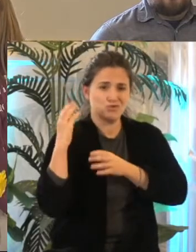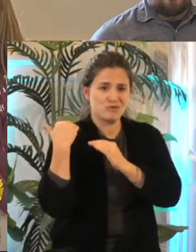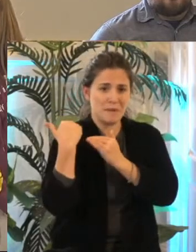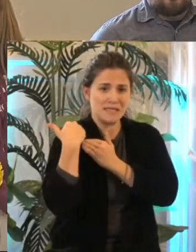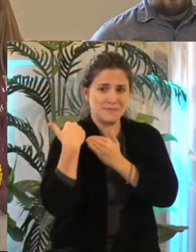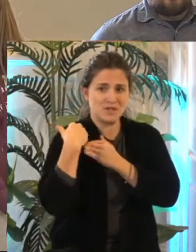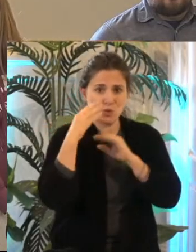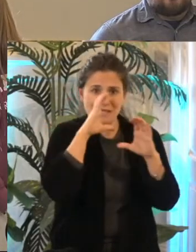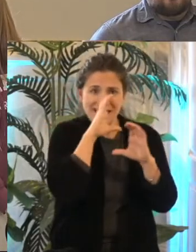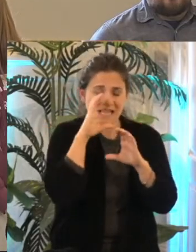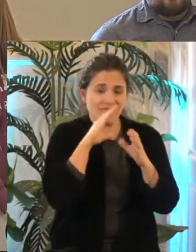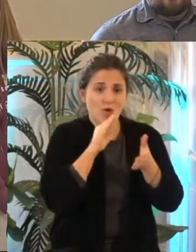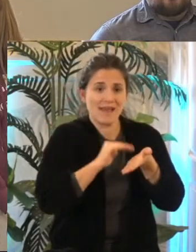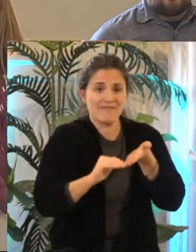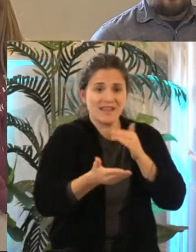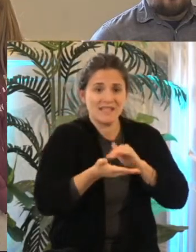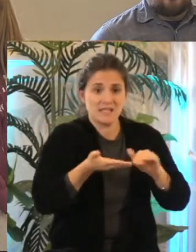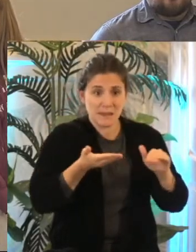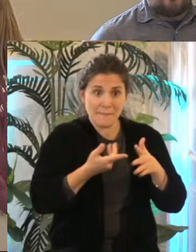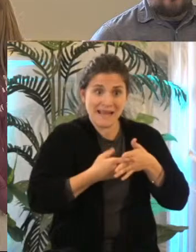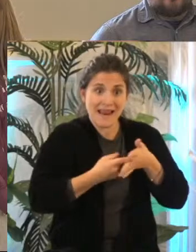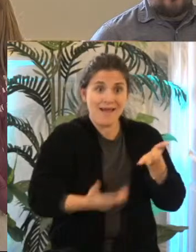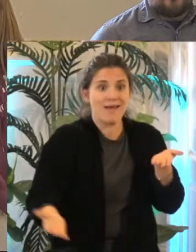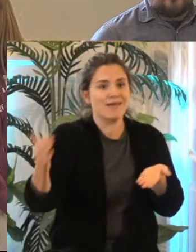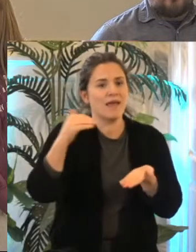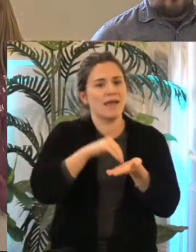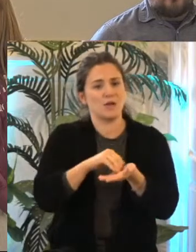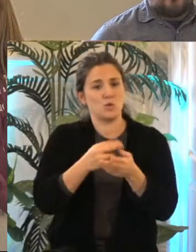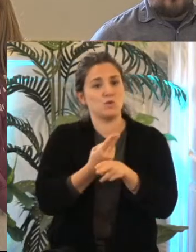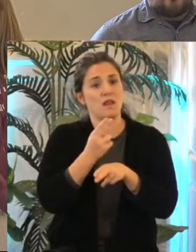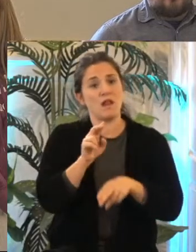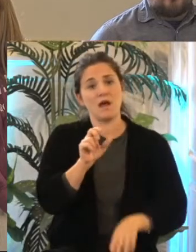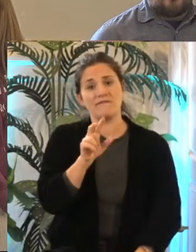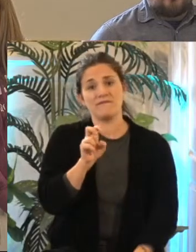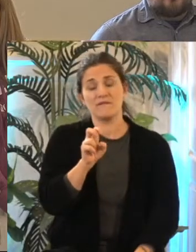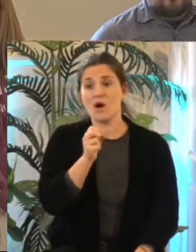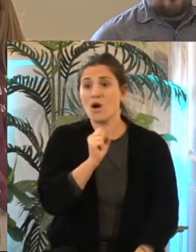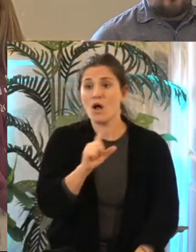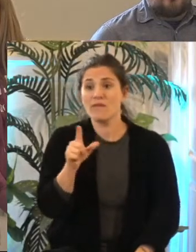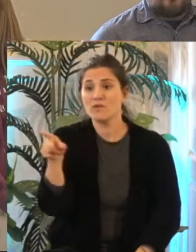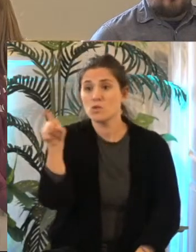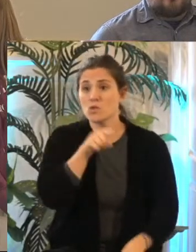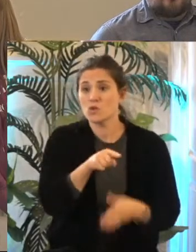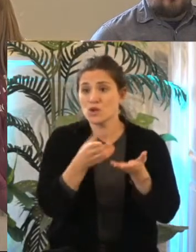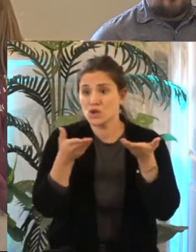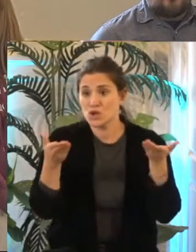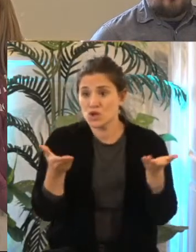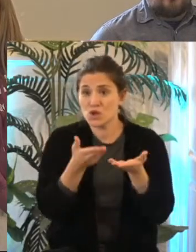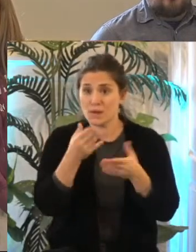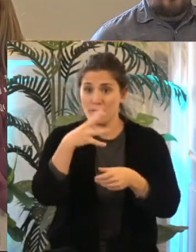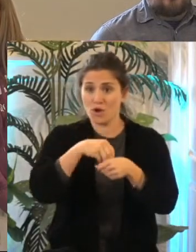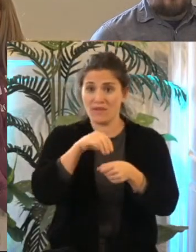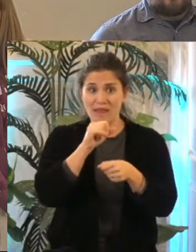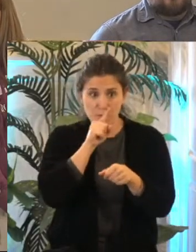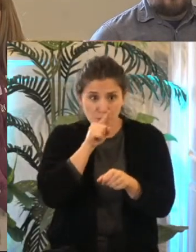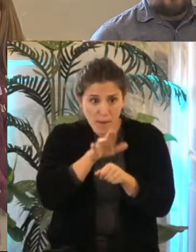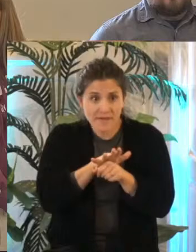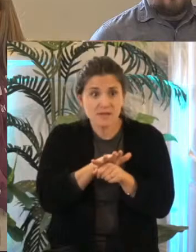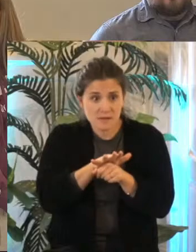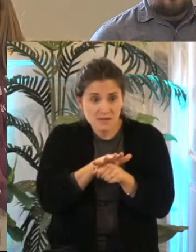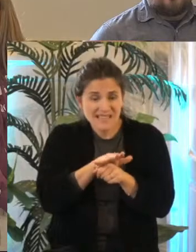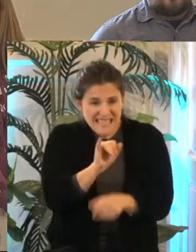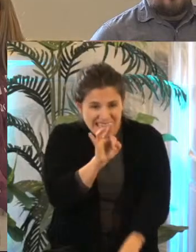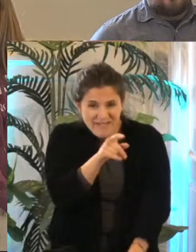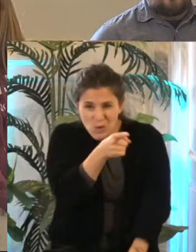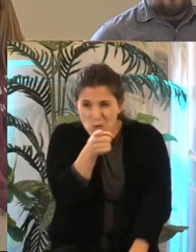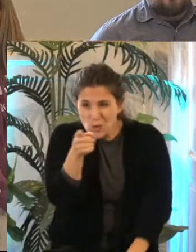in love. And so I ask all of us who are here this morning, who are part of this covenant, do you, when you falter